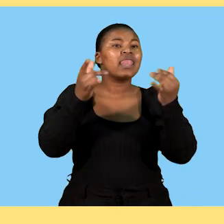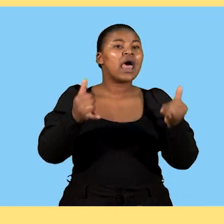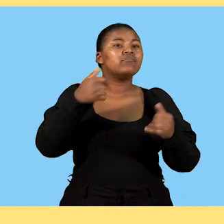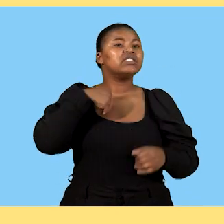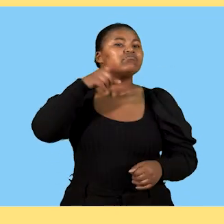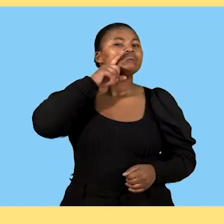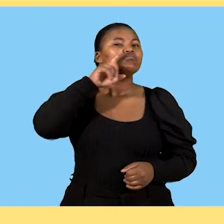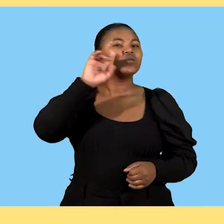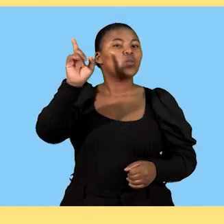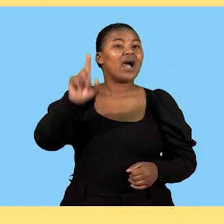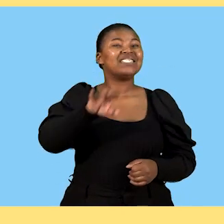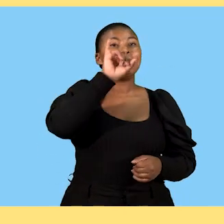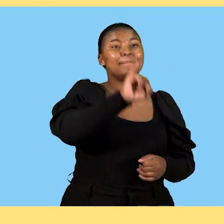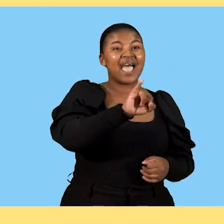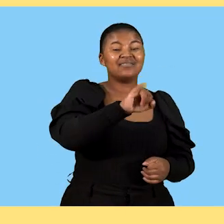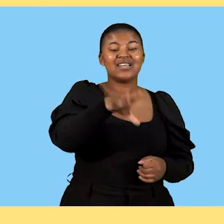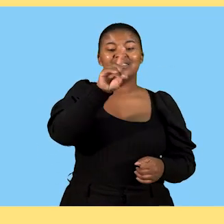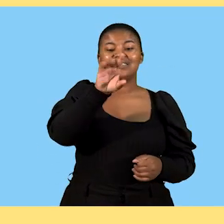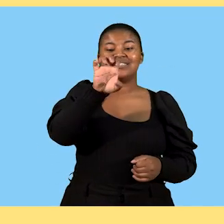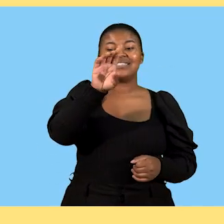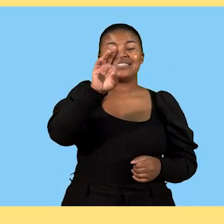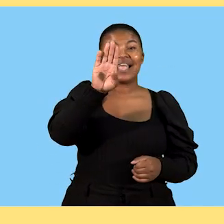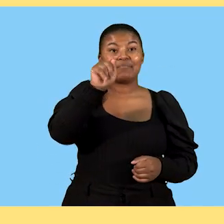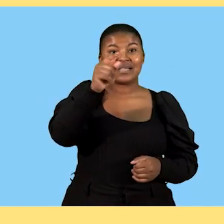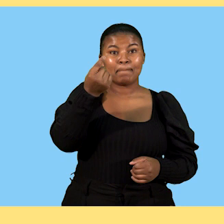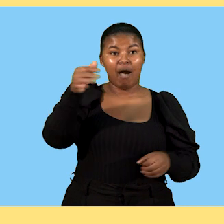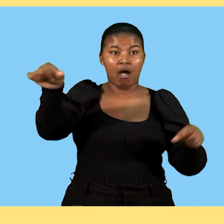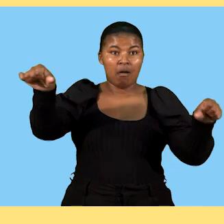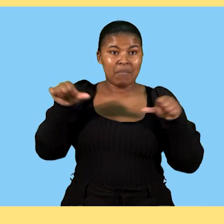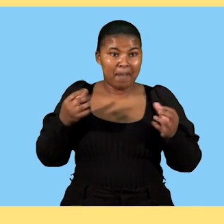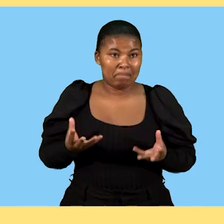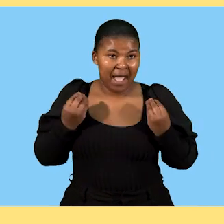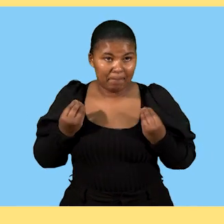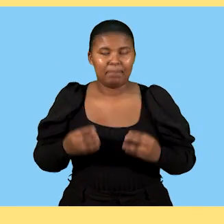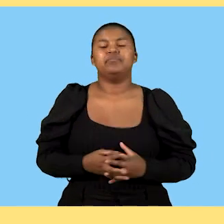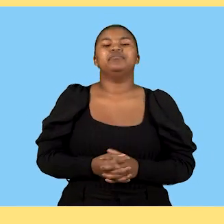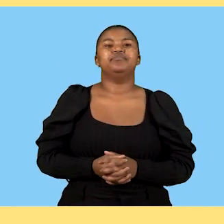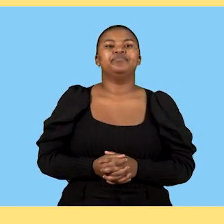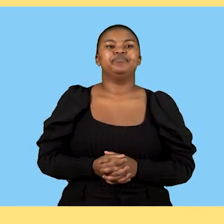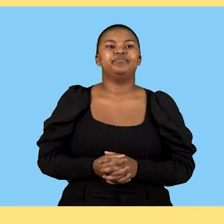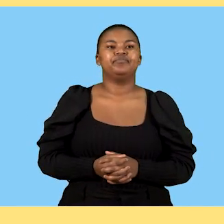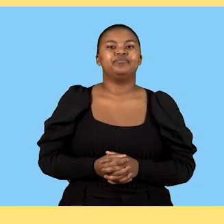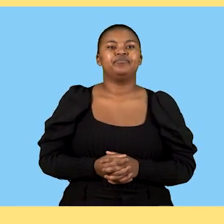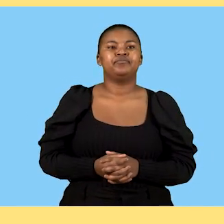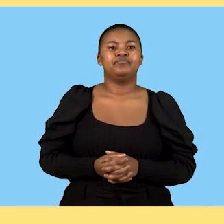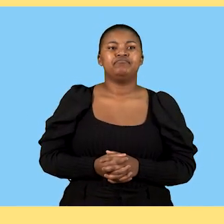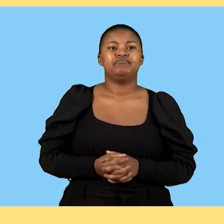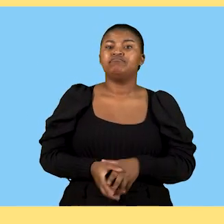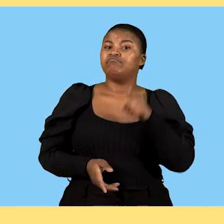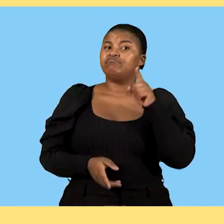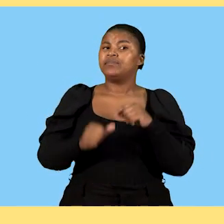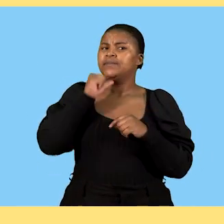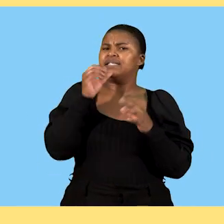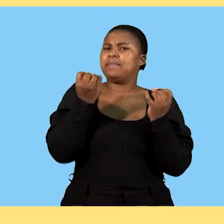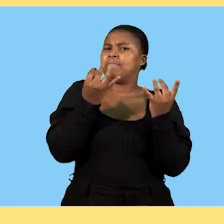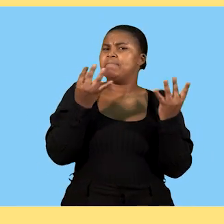I'm now going to look at bad debts recovered. Bad debts recovered. It says an amount